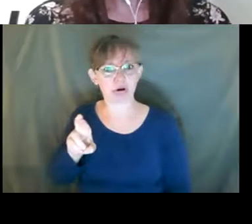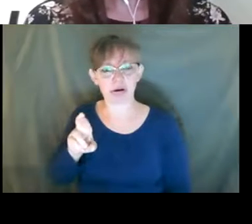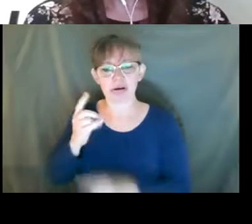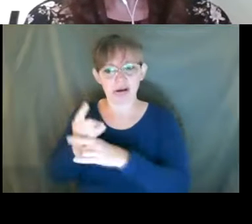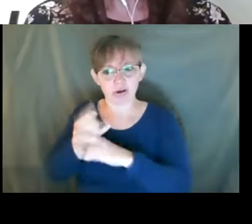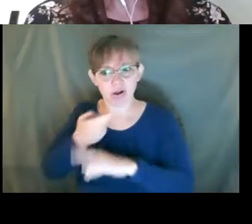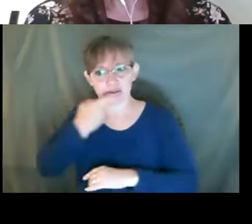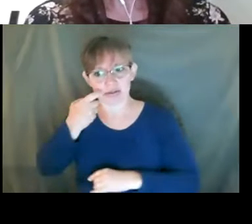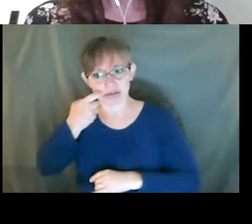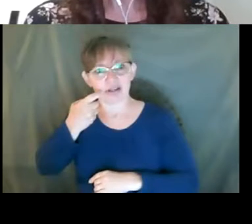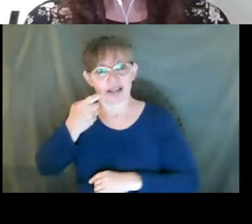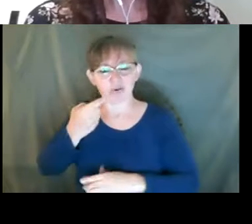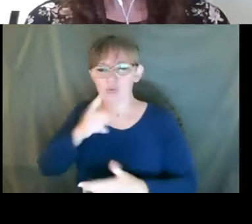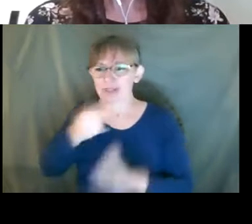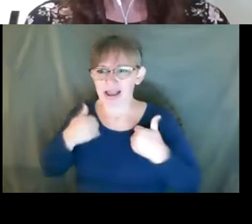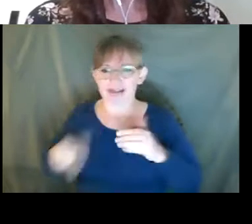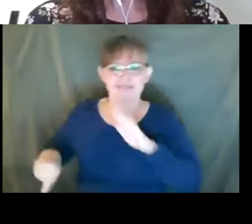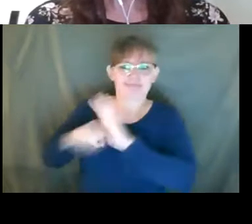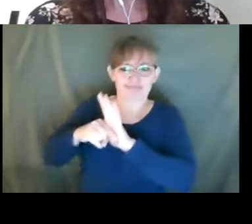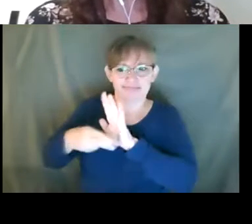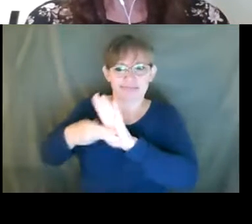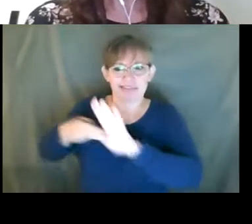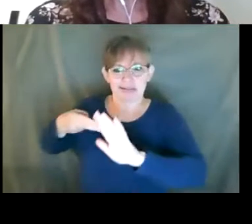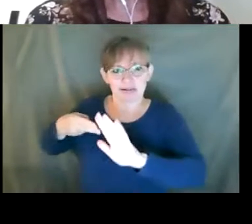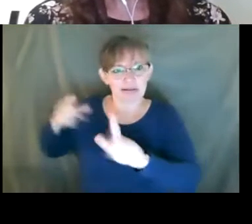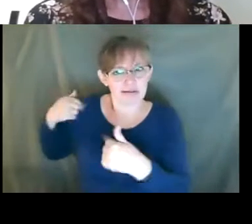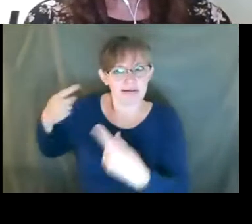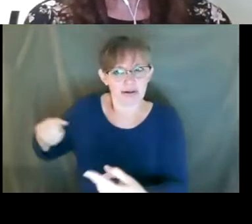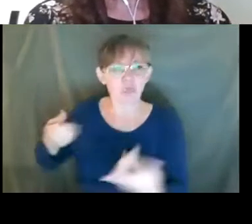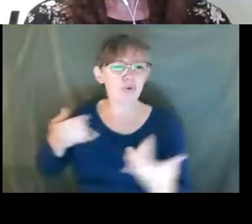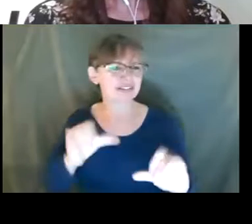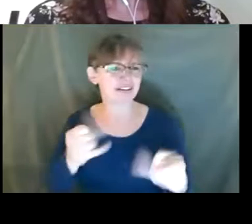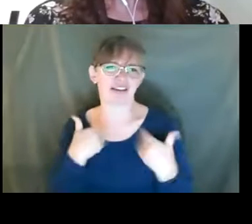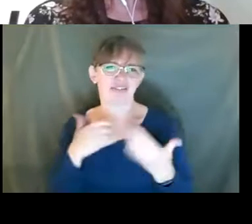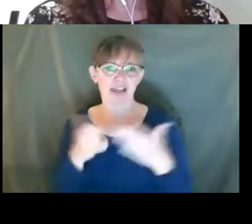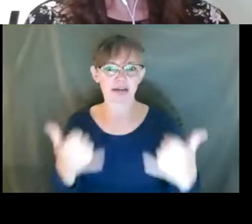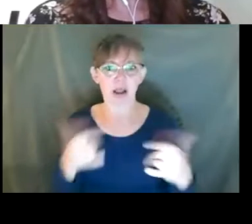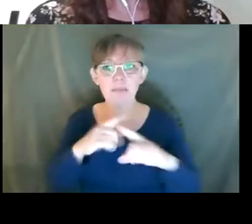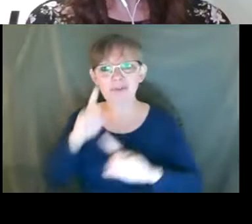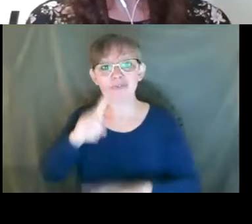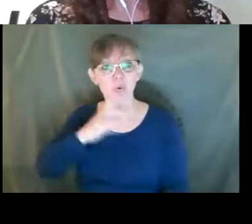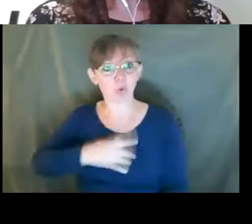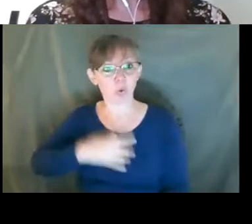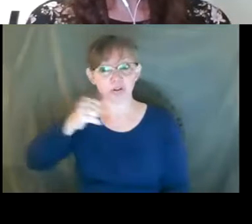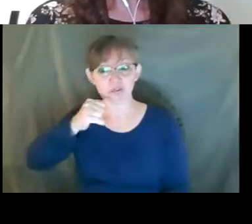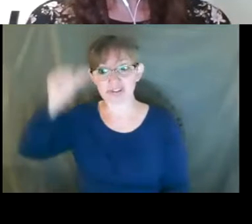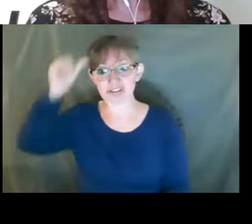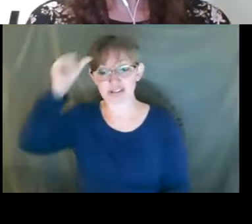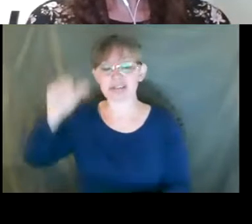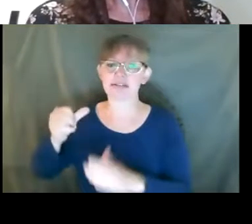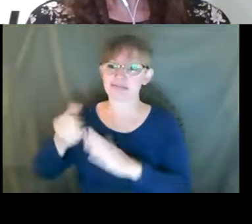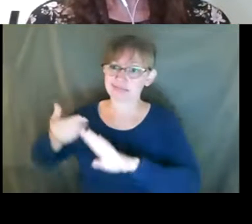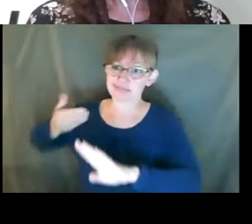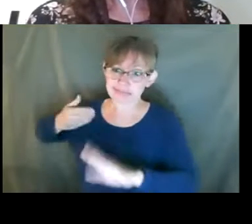stigma today surrounding substance use and mental health. But for older adults, sometimes attending